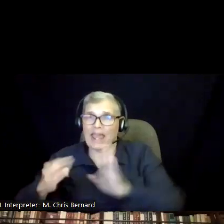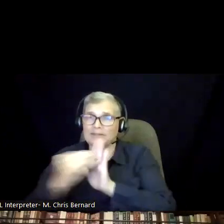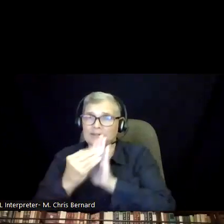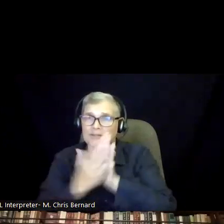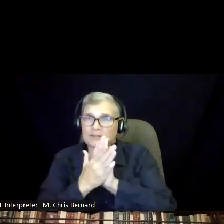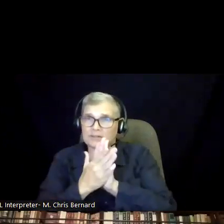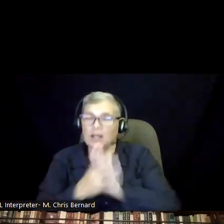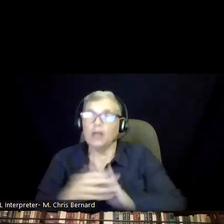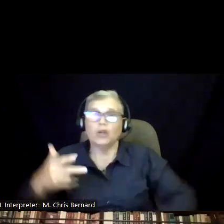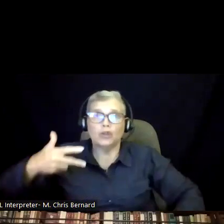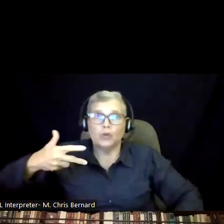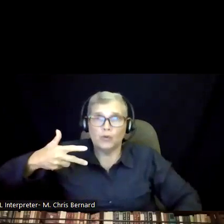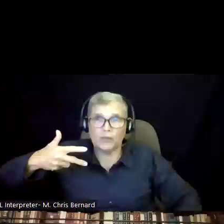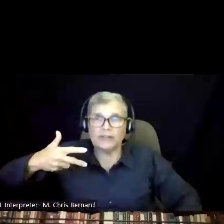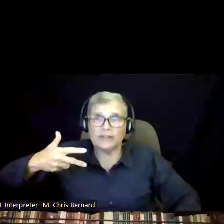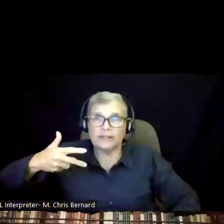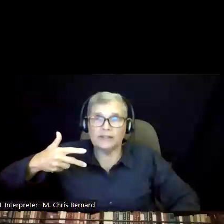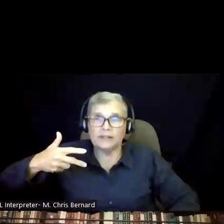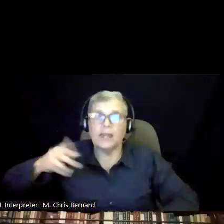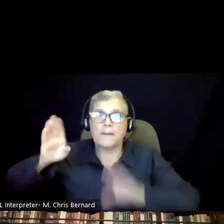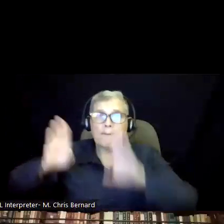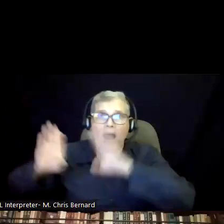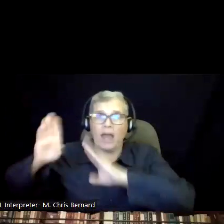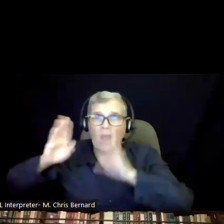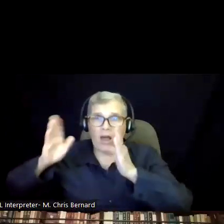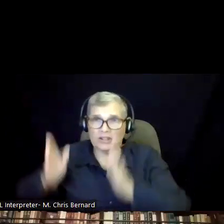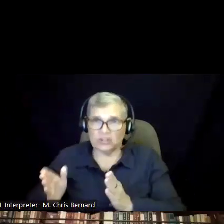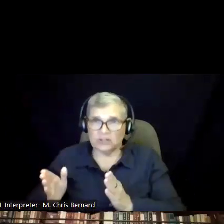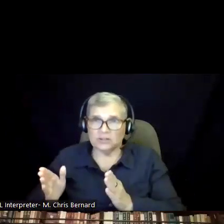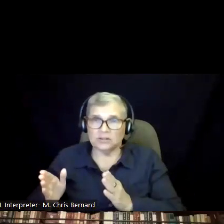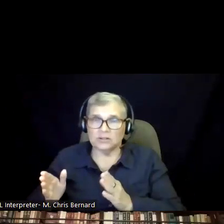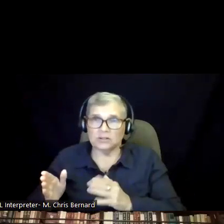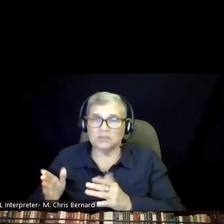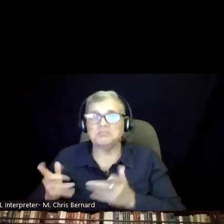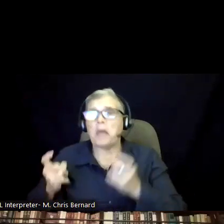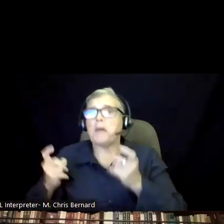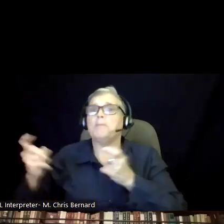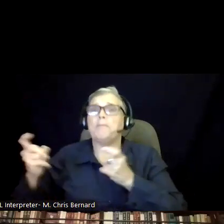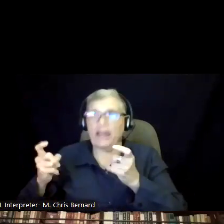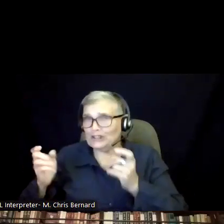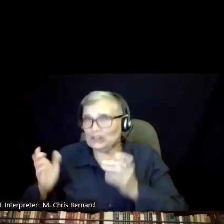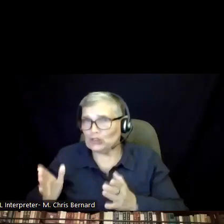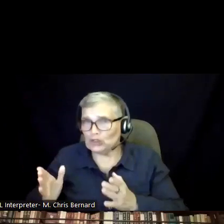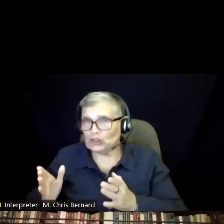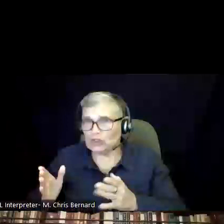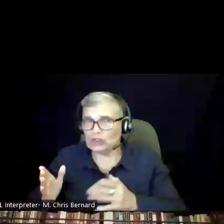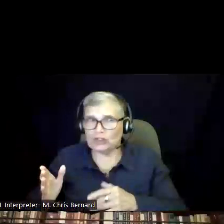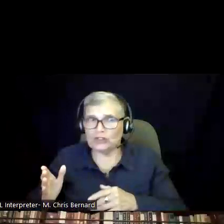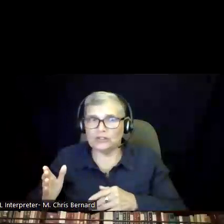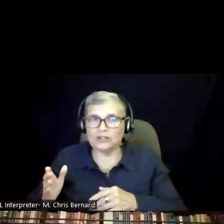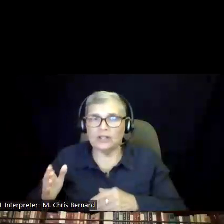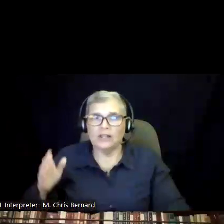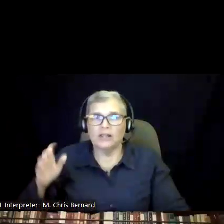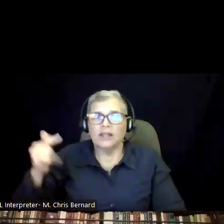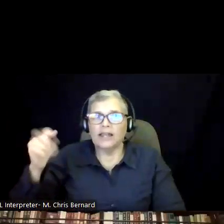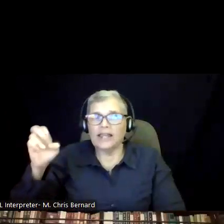three preeminent biologists and managers in our field, Valerius Geist, John